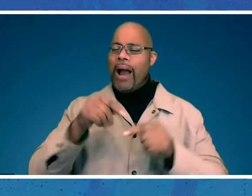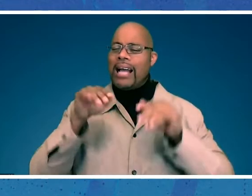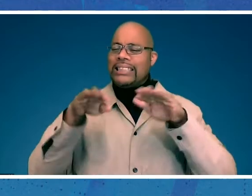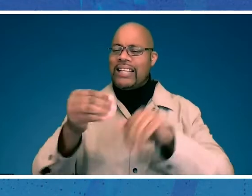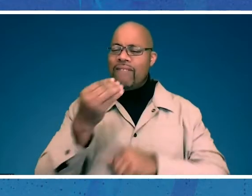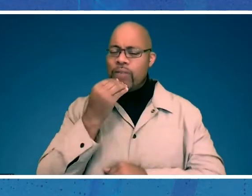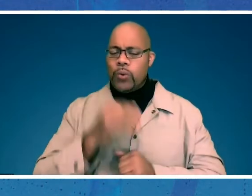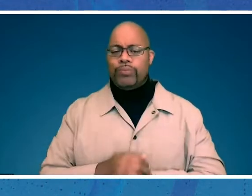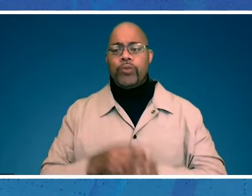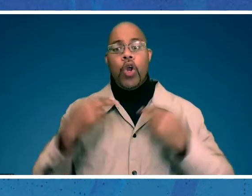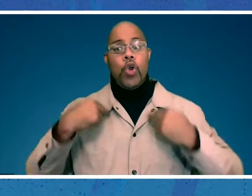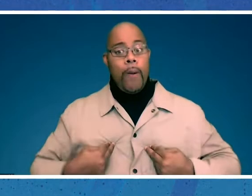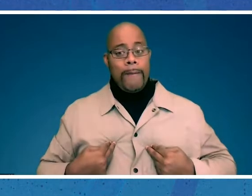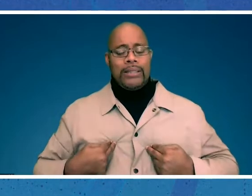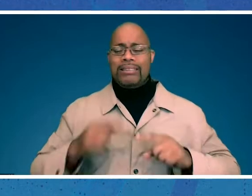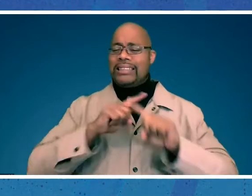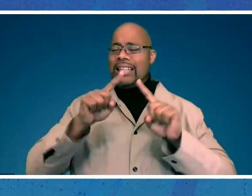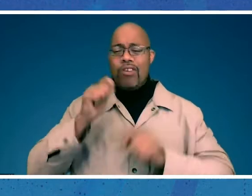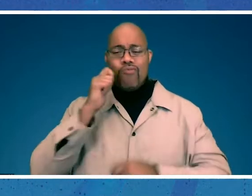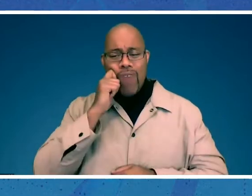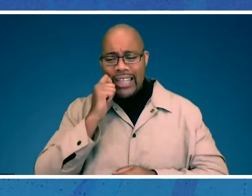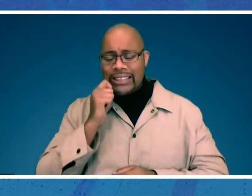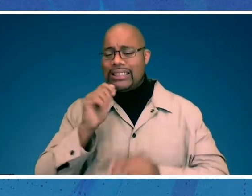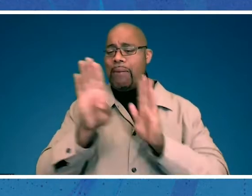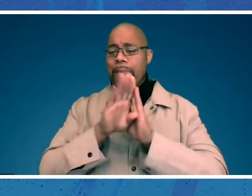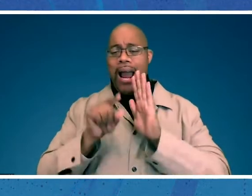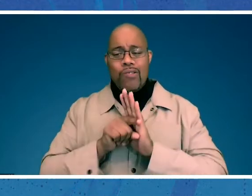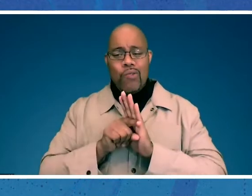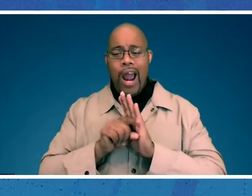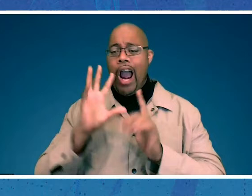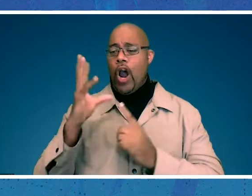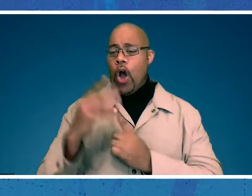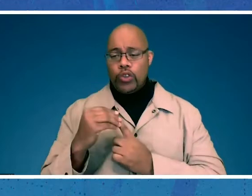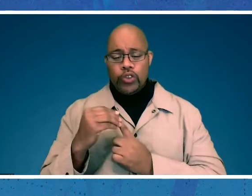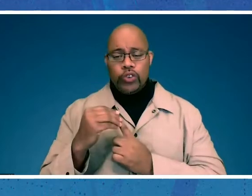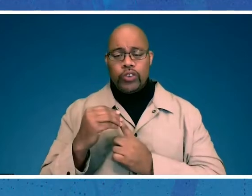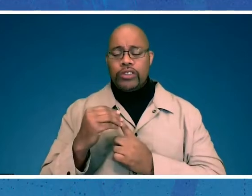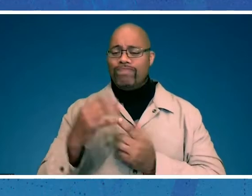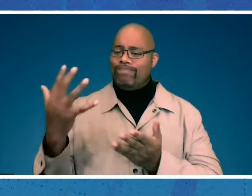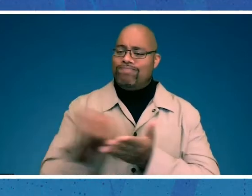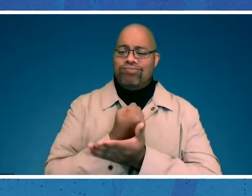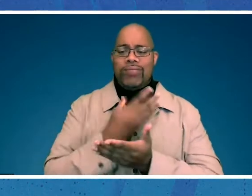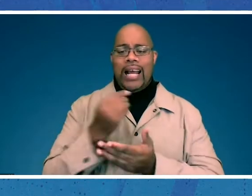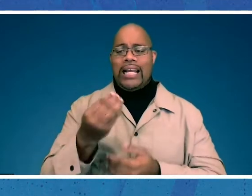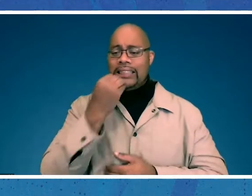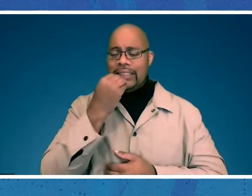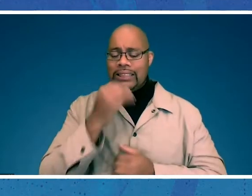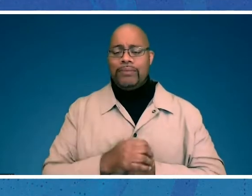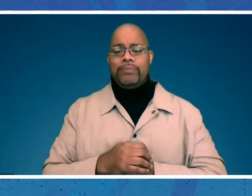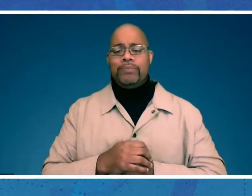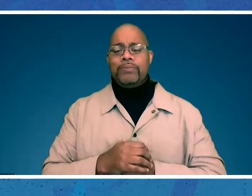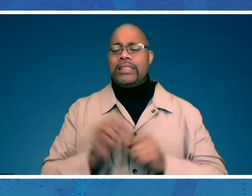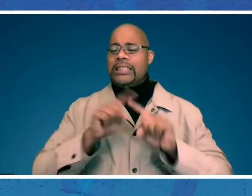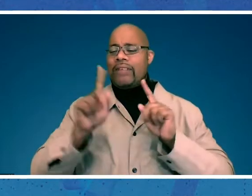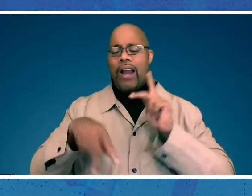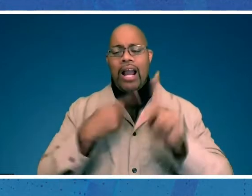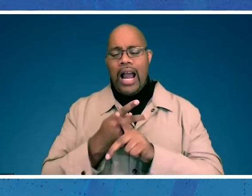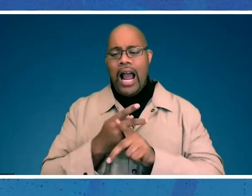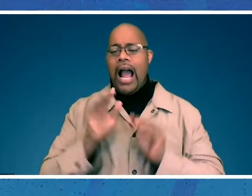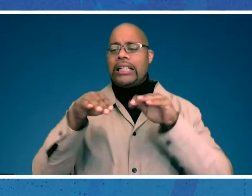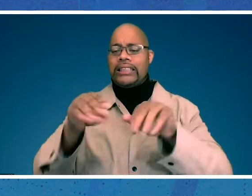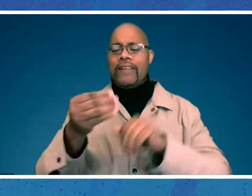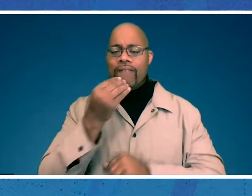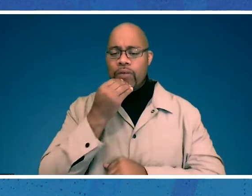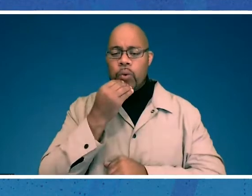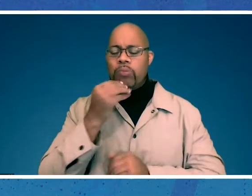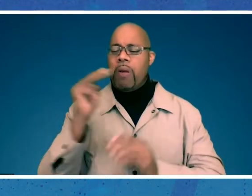seafood. Humans of all races and backgrounds and cultures have harvested and consumed various types of